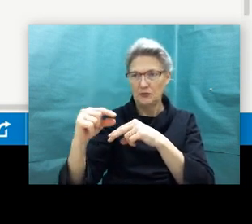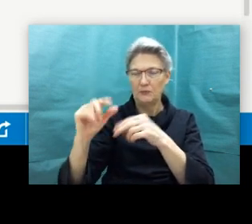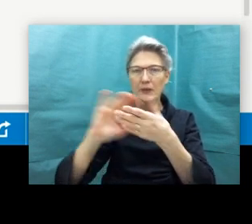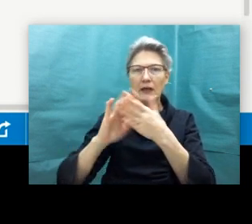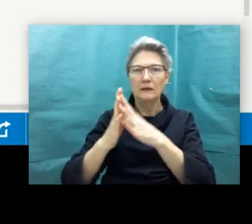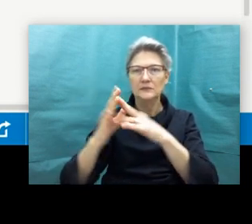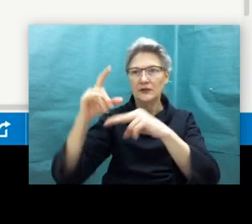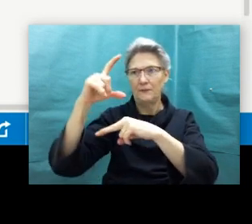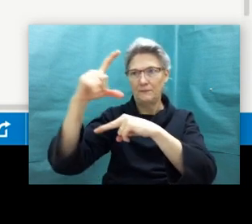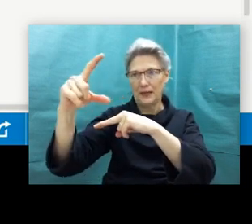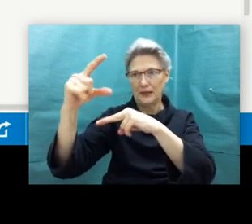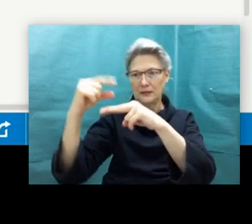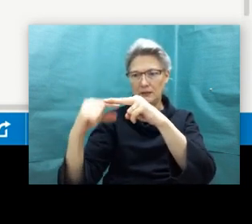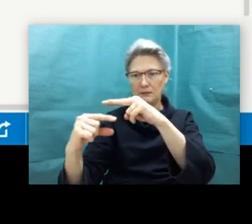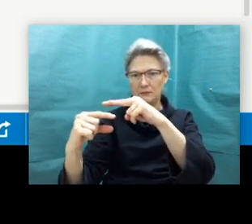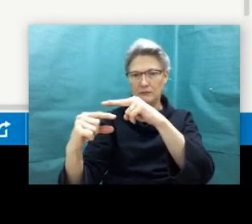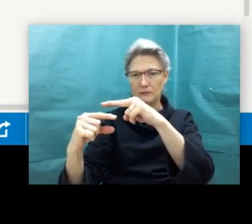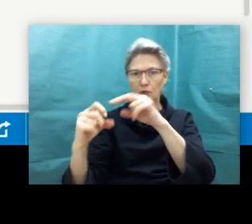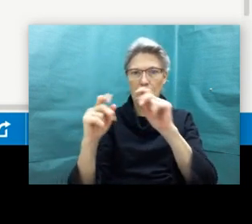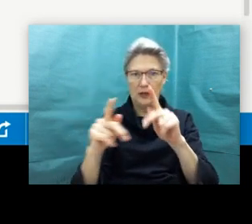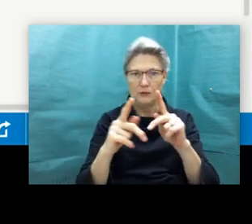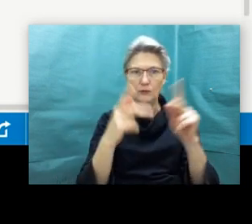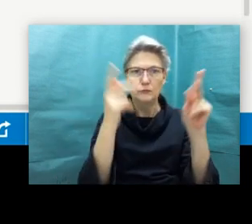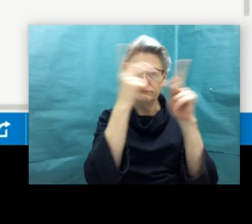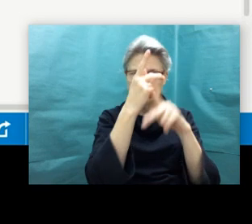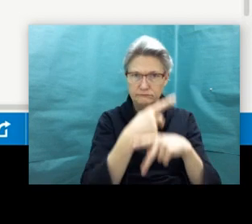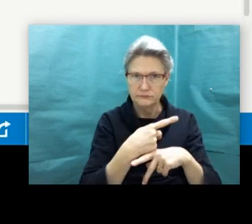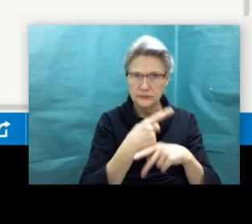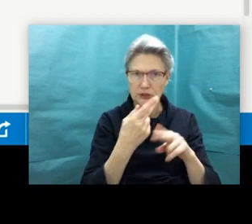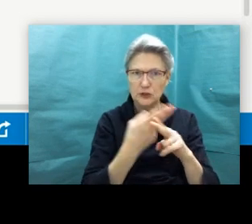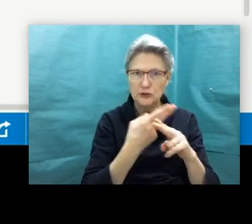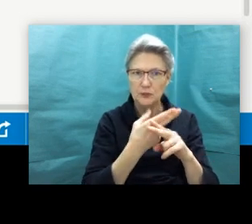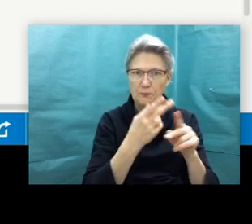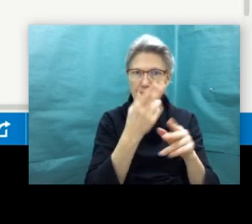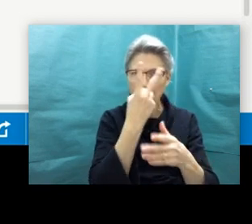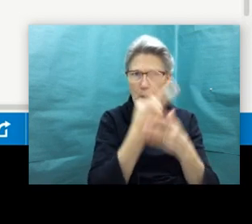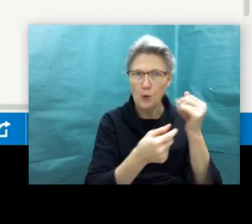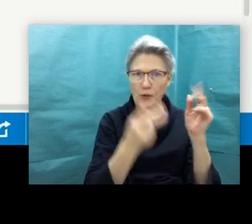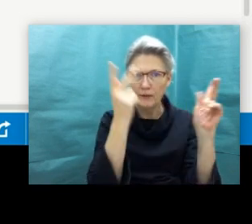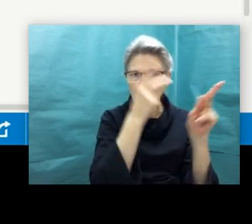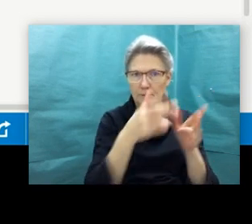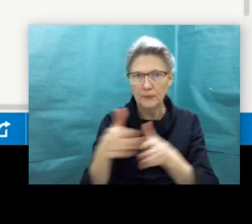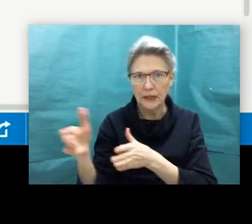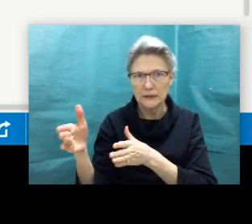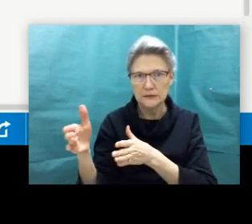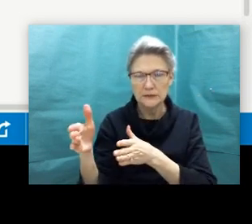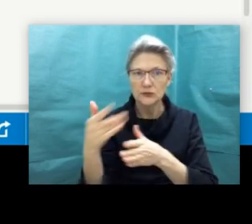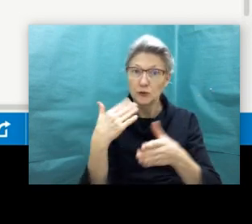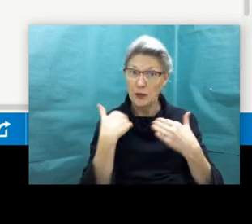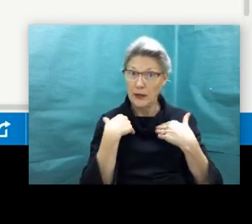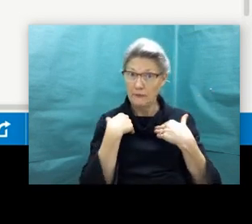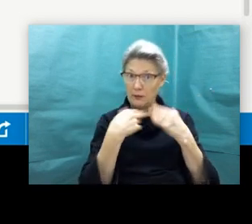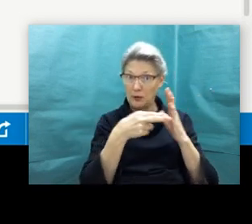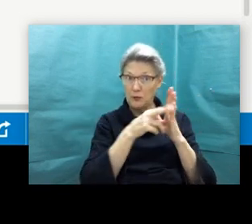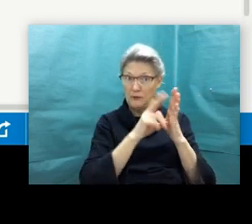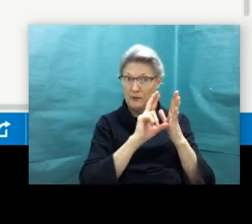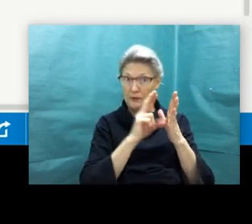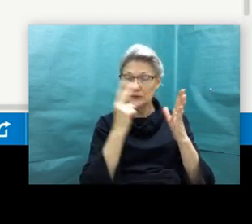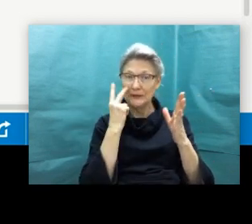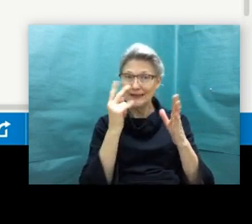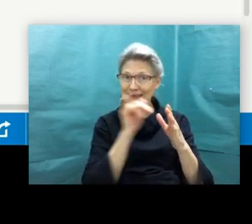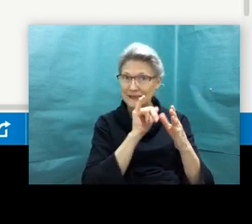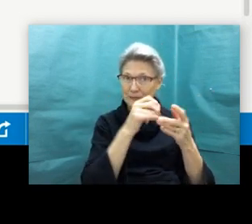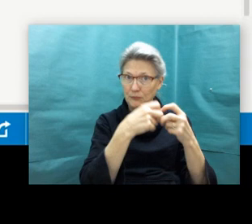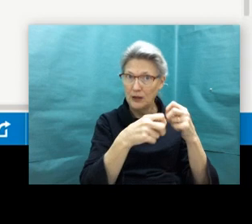a fraction. So we're going to solve this problem using both of those methods so that you have them and you get a review seeing the same